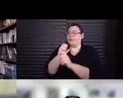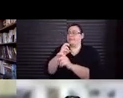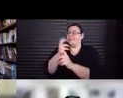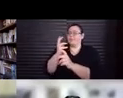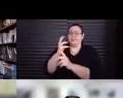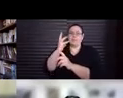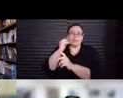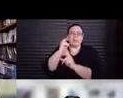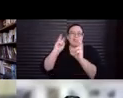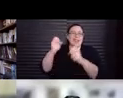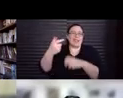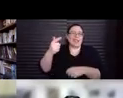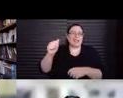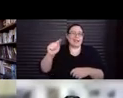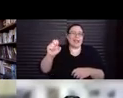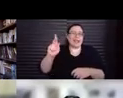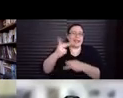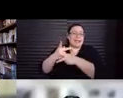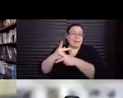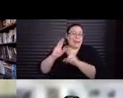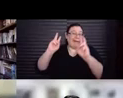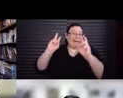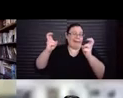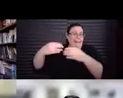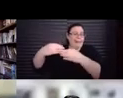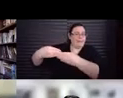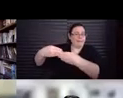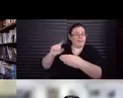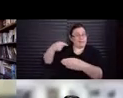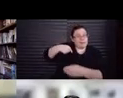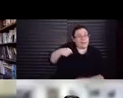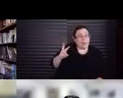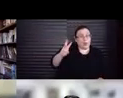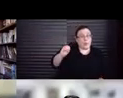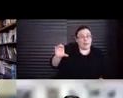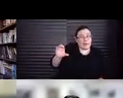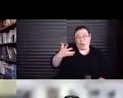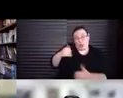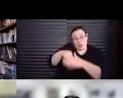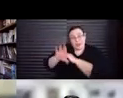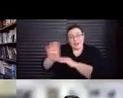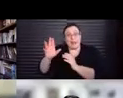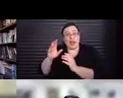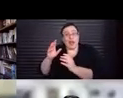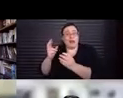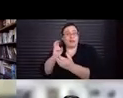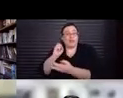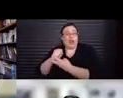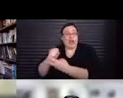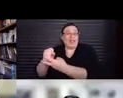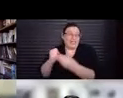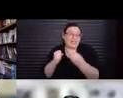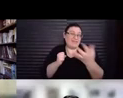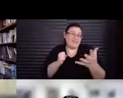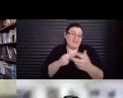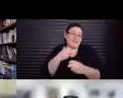gatekeeping, particularly as a woman of color trying to access archives. It has certainly been difficult in